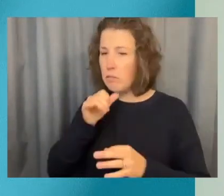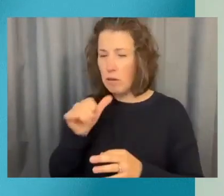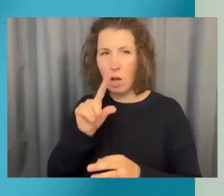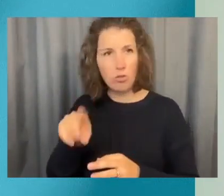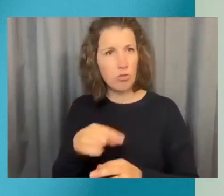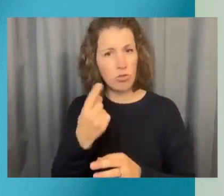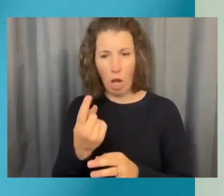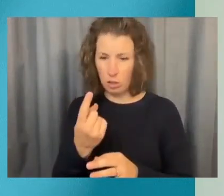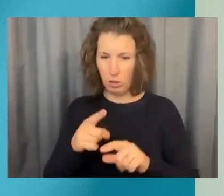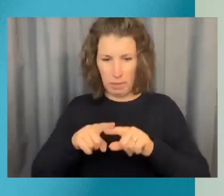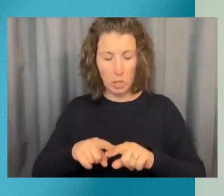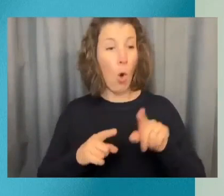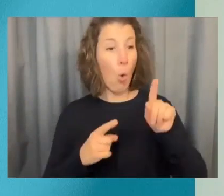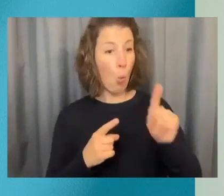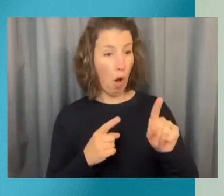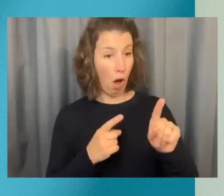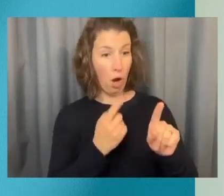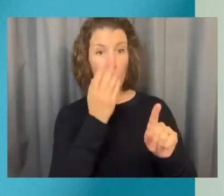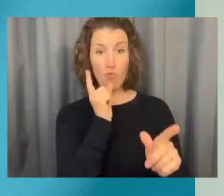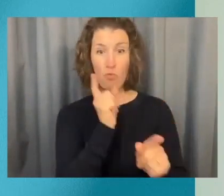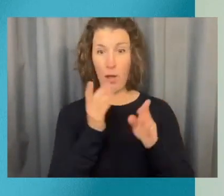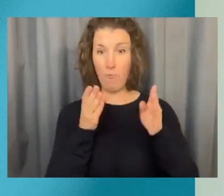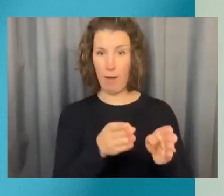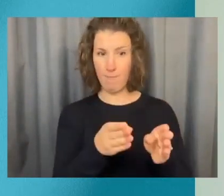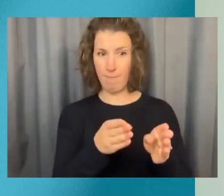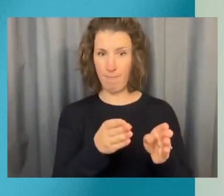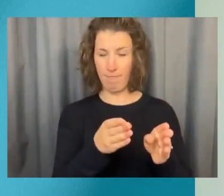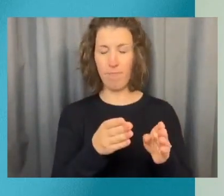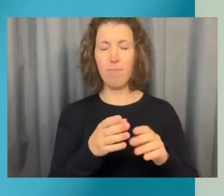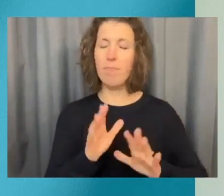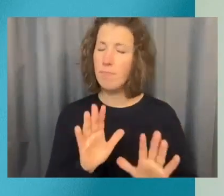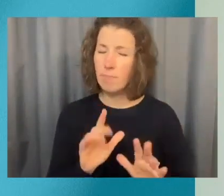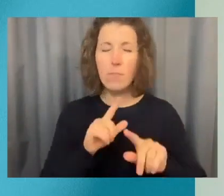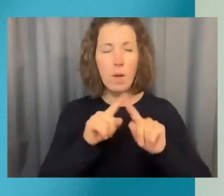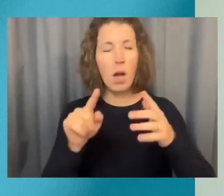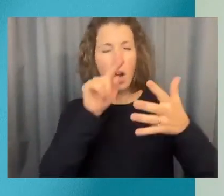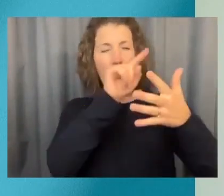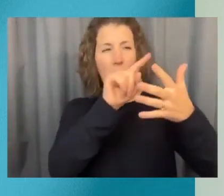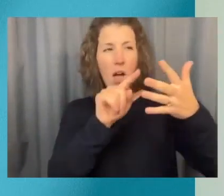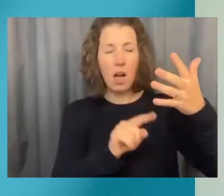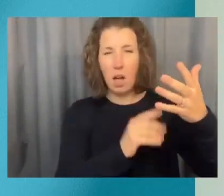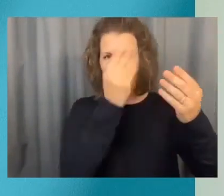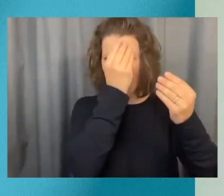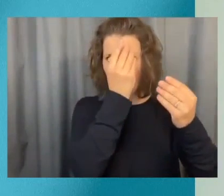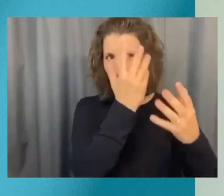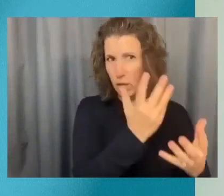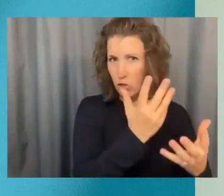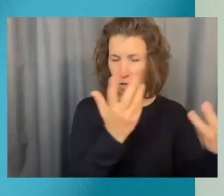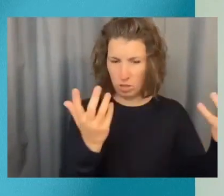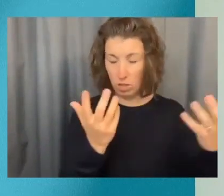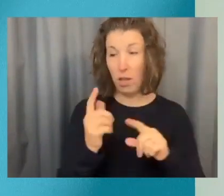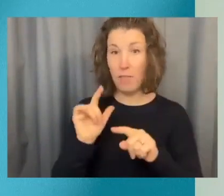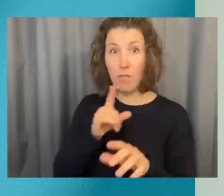right way to do something, but rather is informed by a lot of things that are inherent to the patient. Like, so, what is their